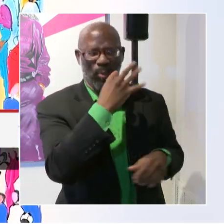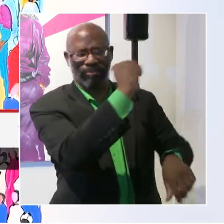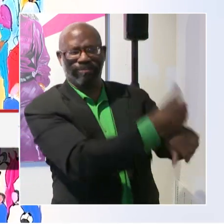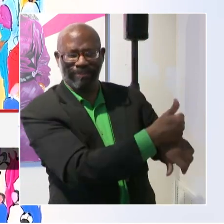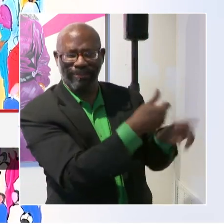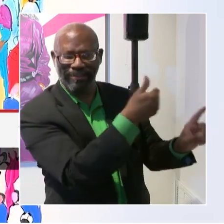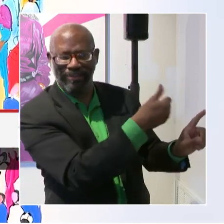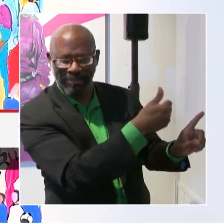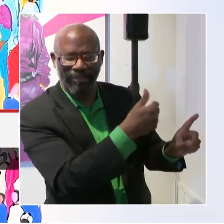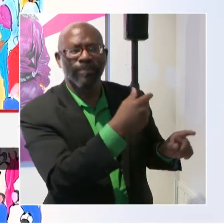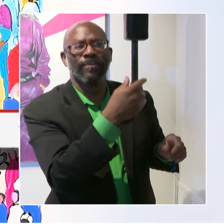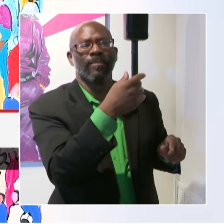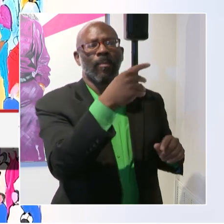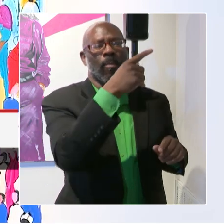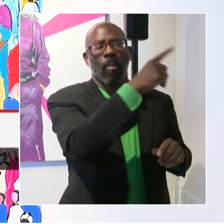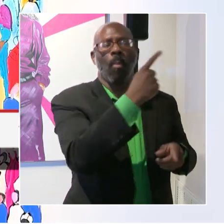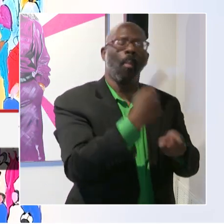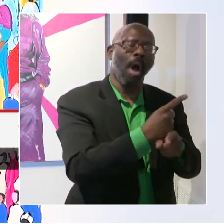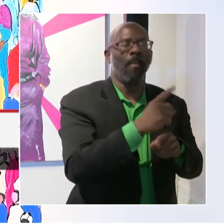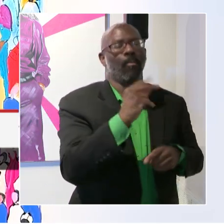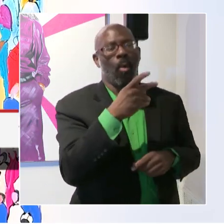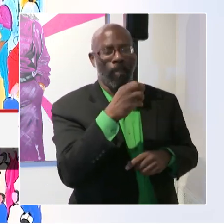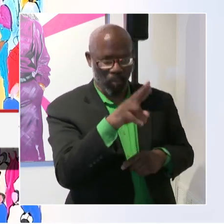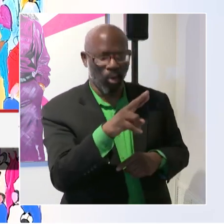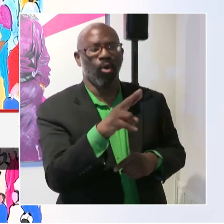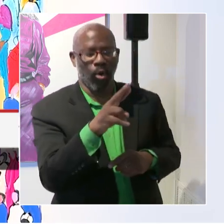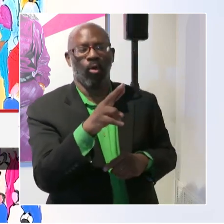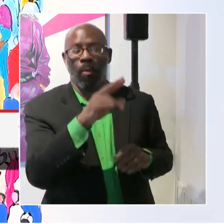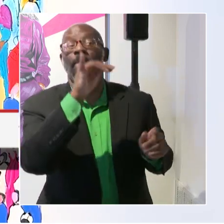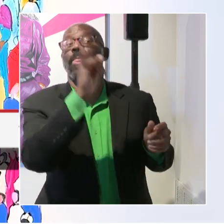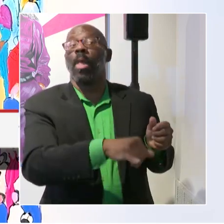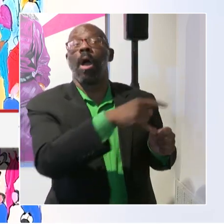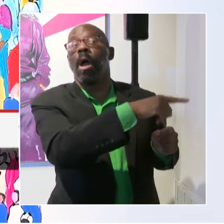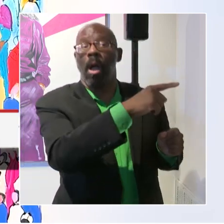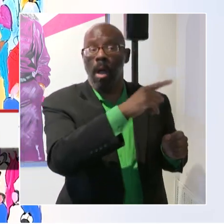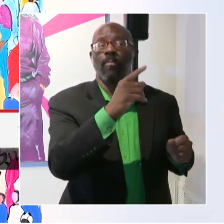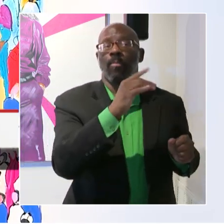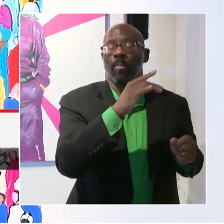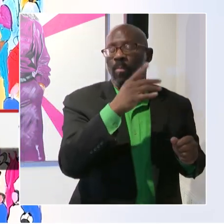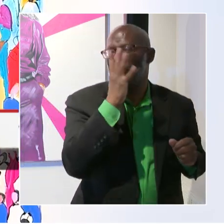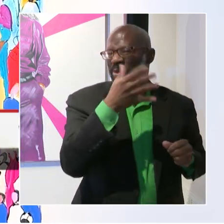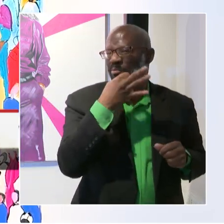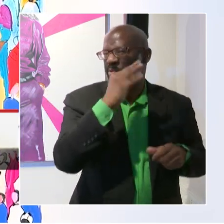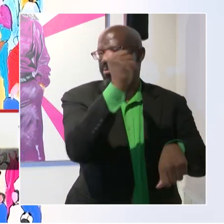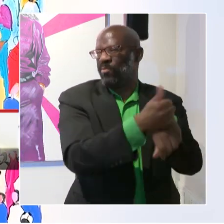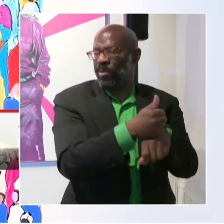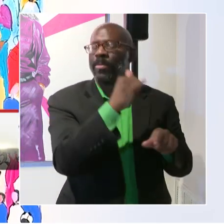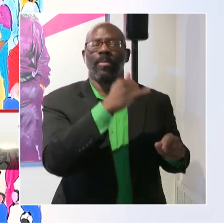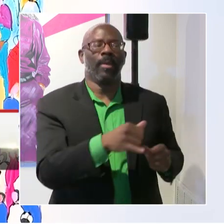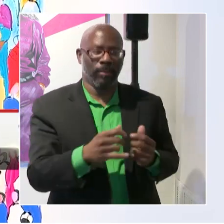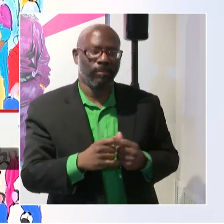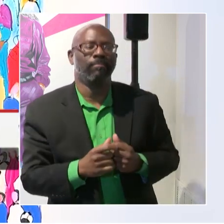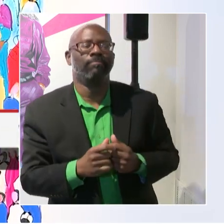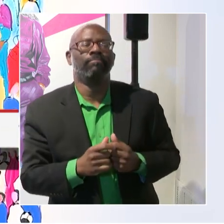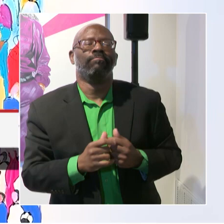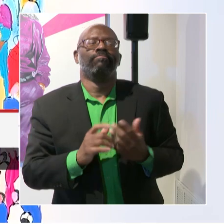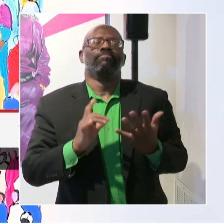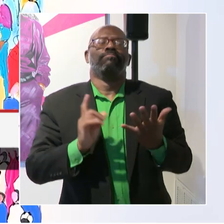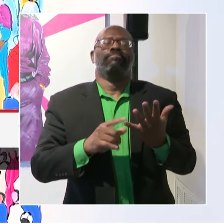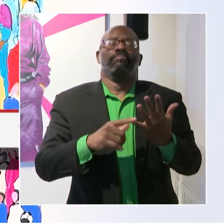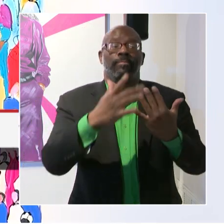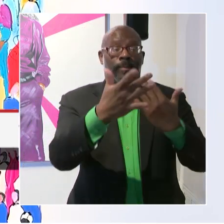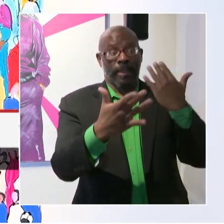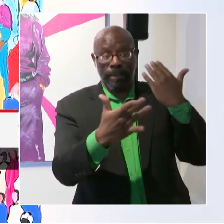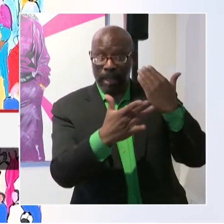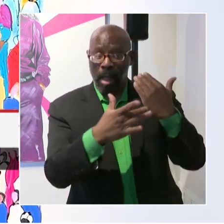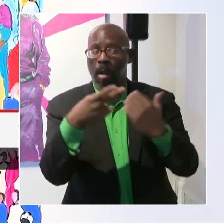ever-changing selection of craft brews. And Jeline Beauty Makerspace is a co-manufacturing facility and tech hub built to